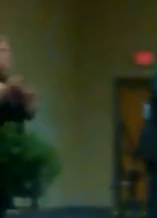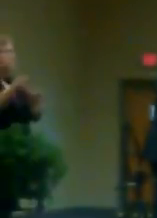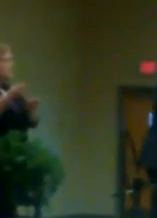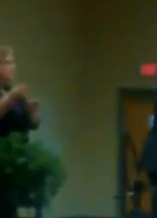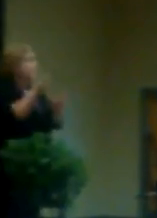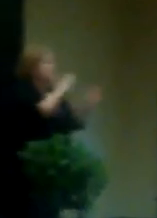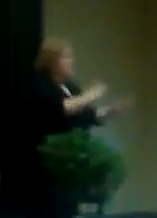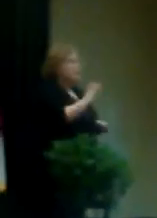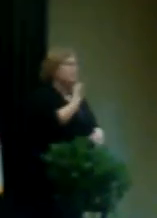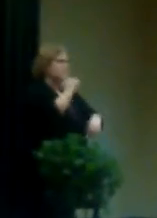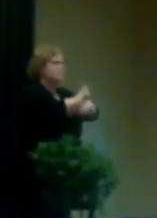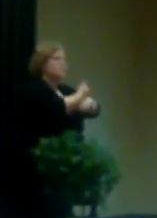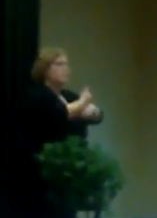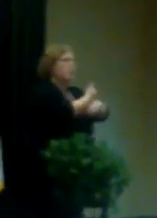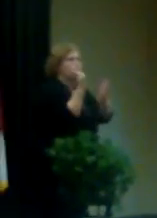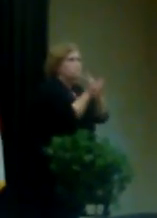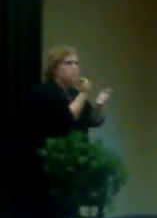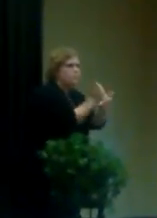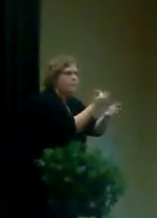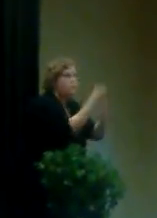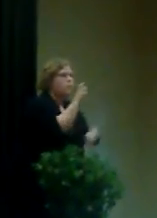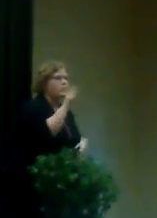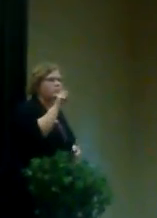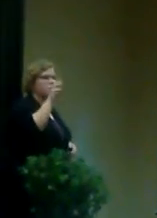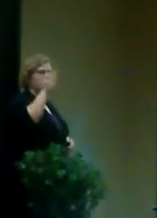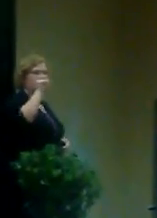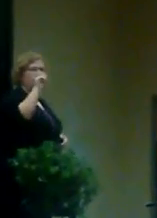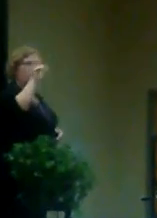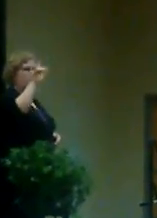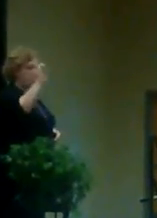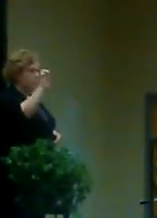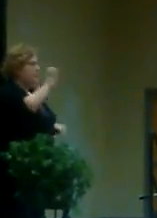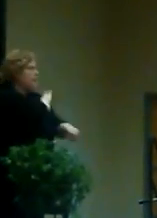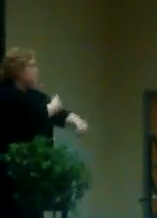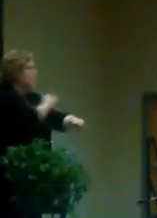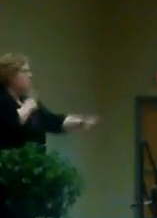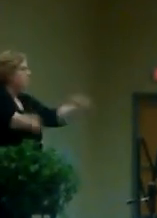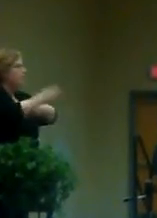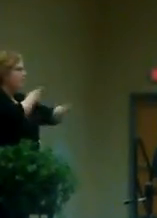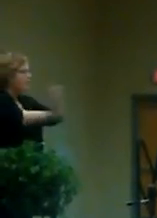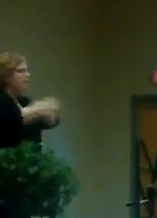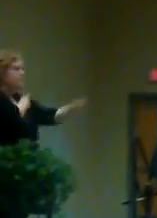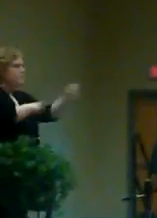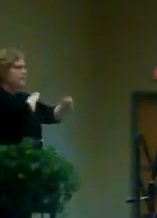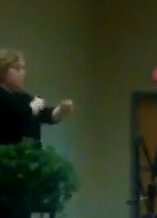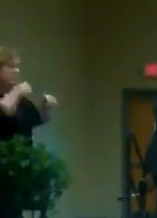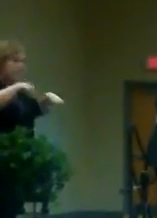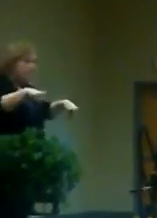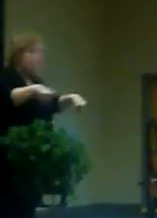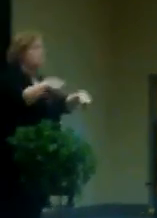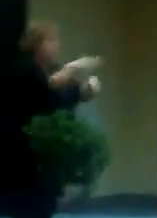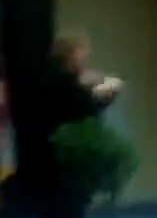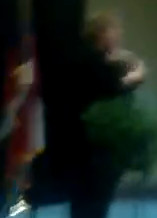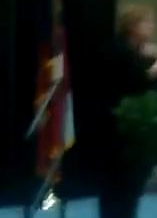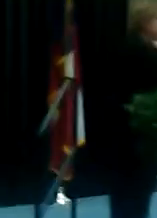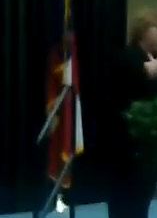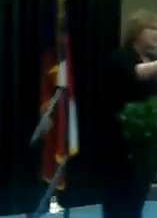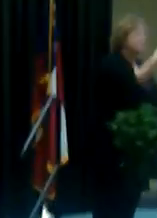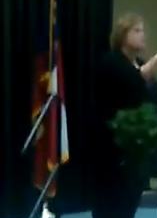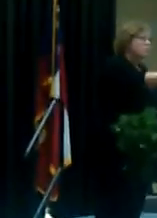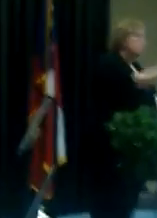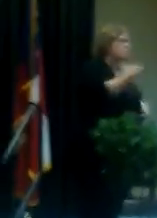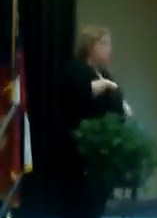place renewable energy standards that'll help us to promote clean energy in this country, and right here in Georgia. Right here in